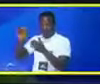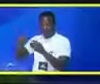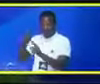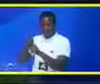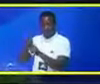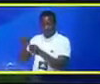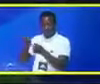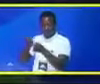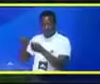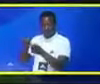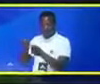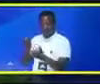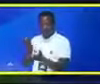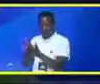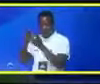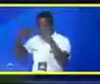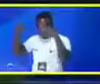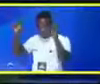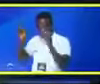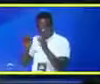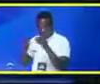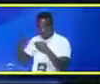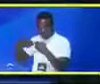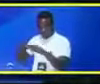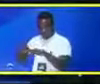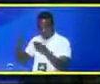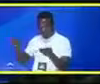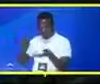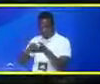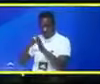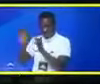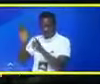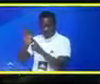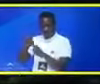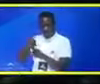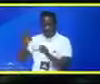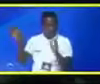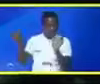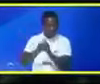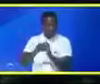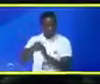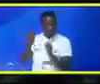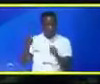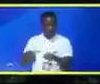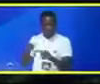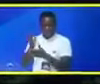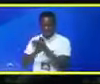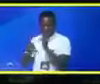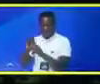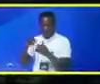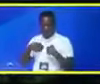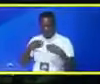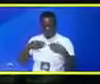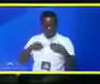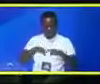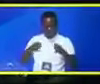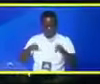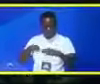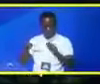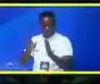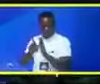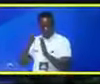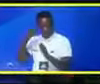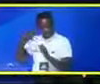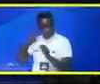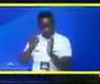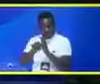controls influence. If that door is open, the city must hear you. There are people who have had certain doors open, but the